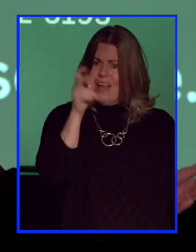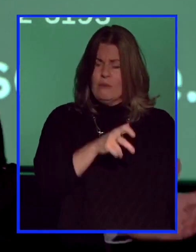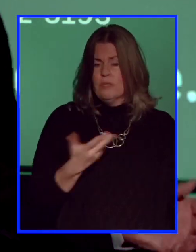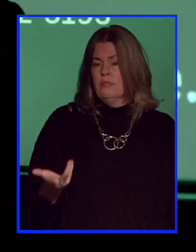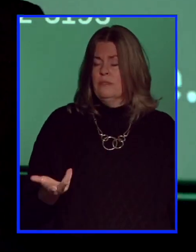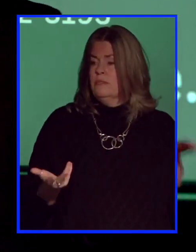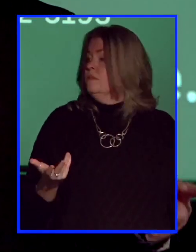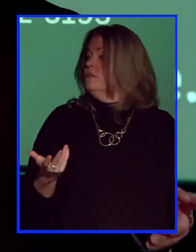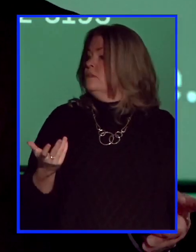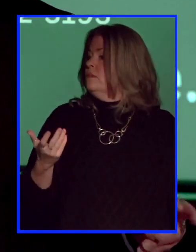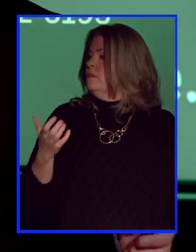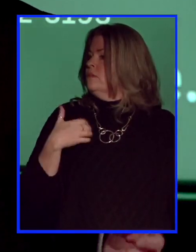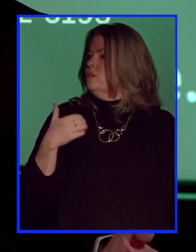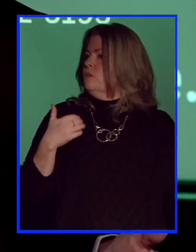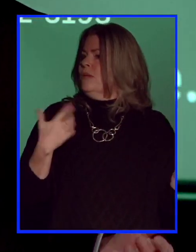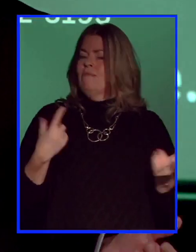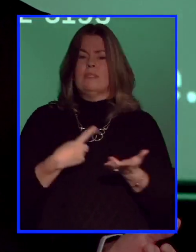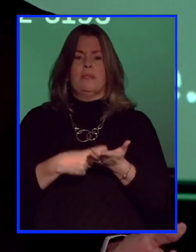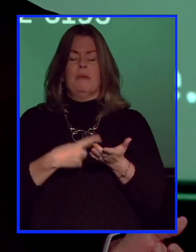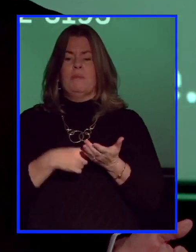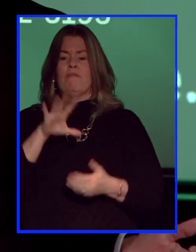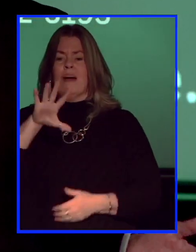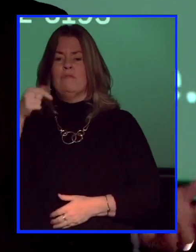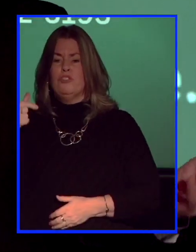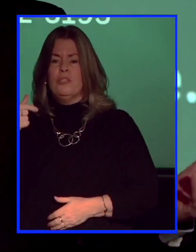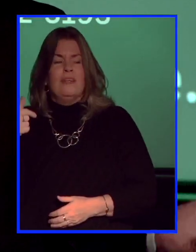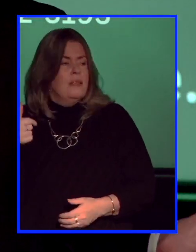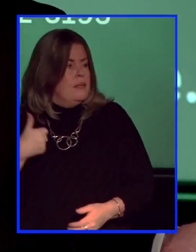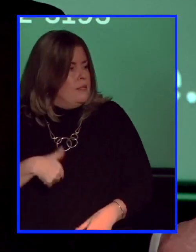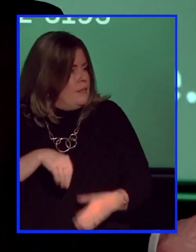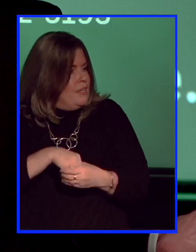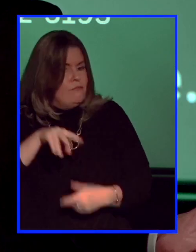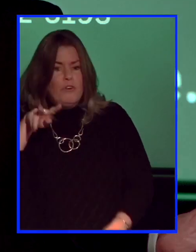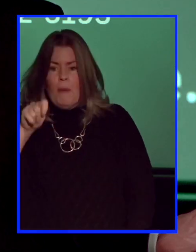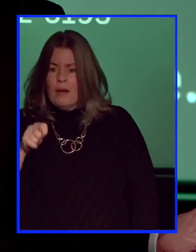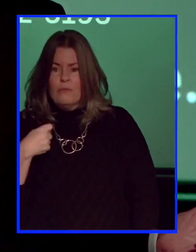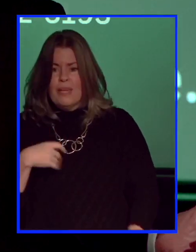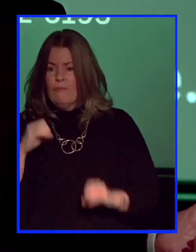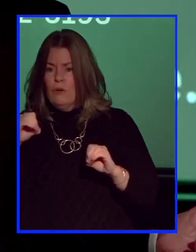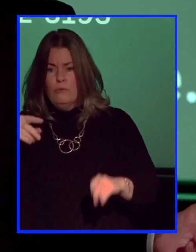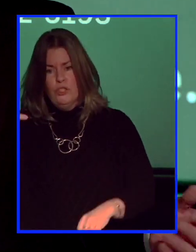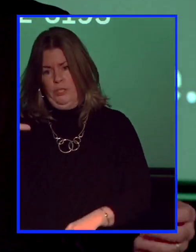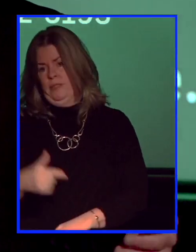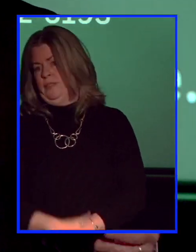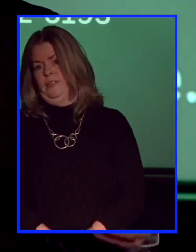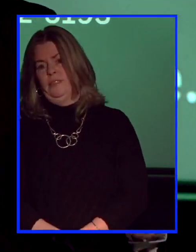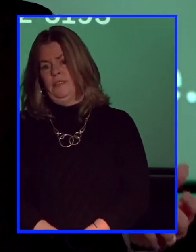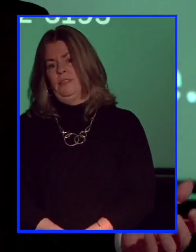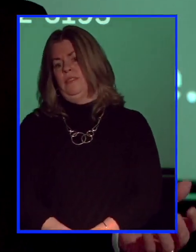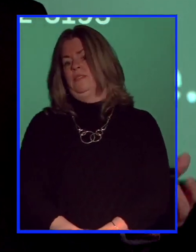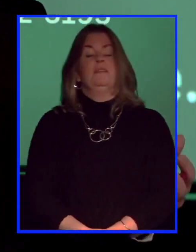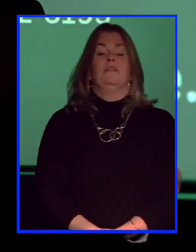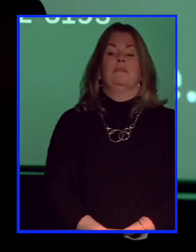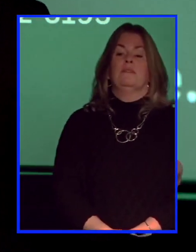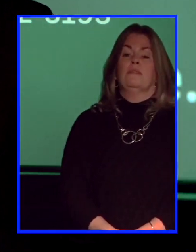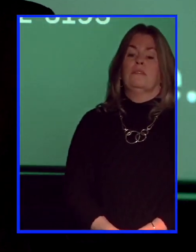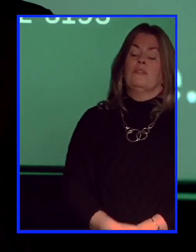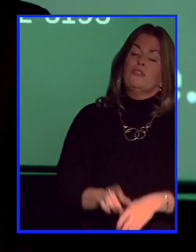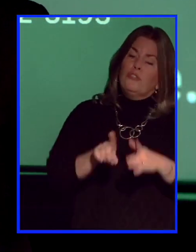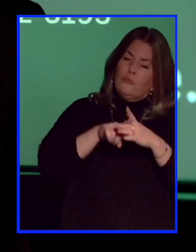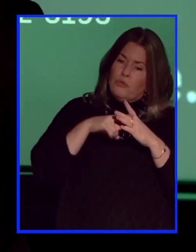we're having this debate about 5G. I say we've got a lot of places in Vermont that's no G. So